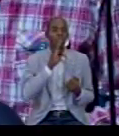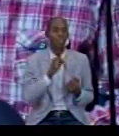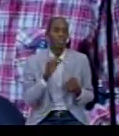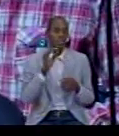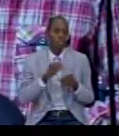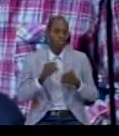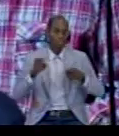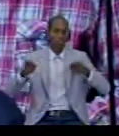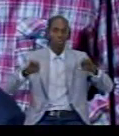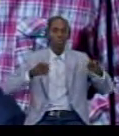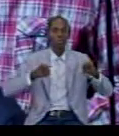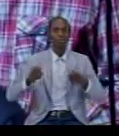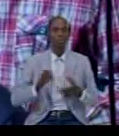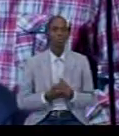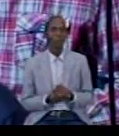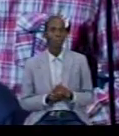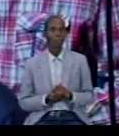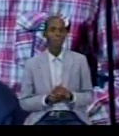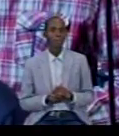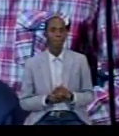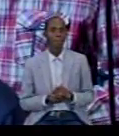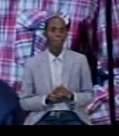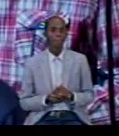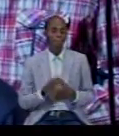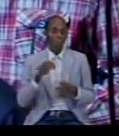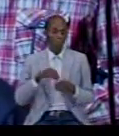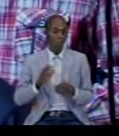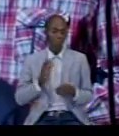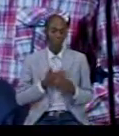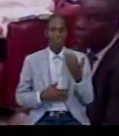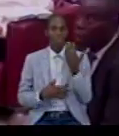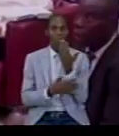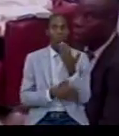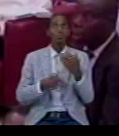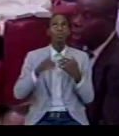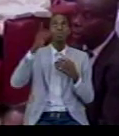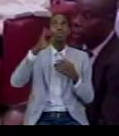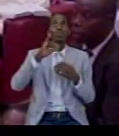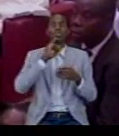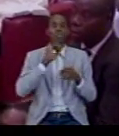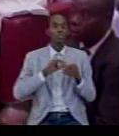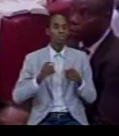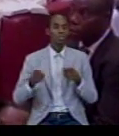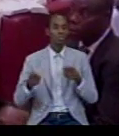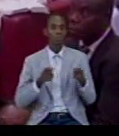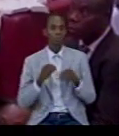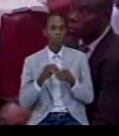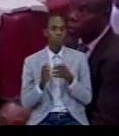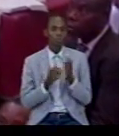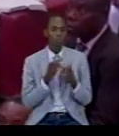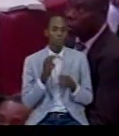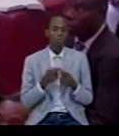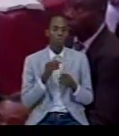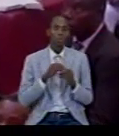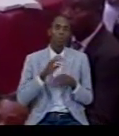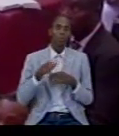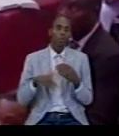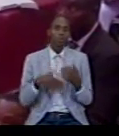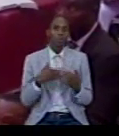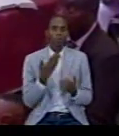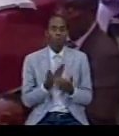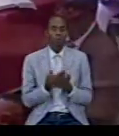charge. In our country here, God is in charge. In all the continent of